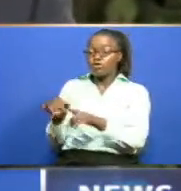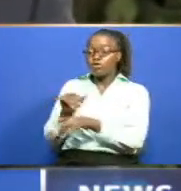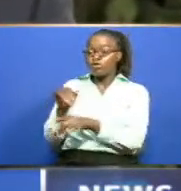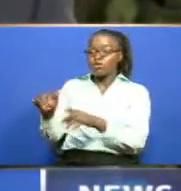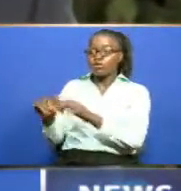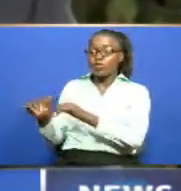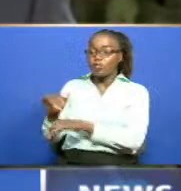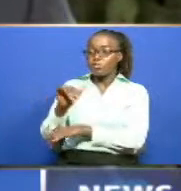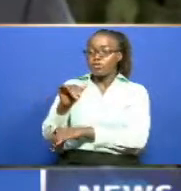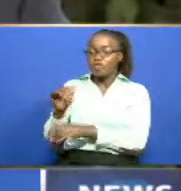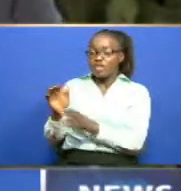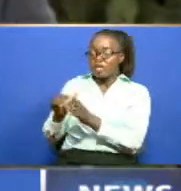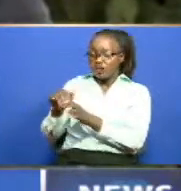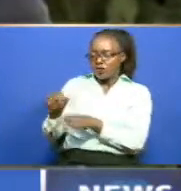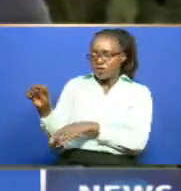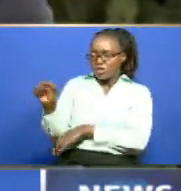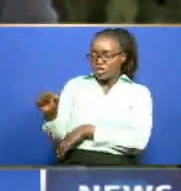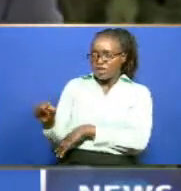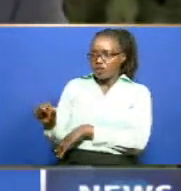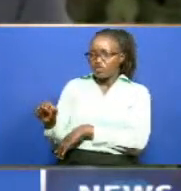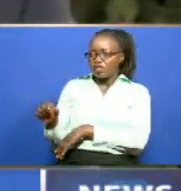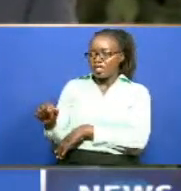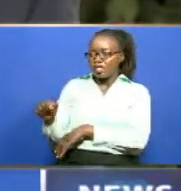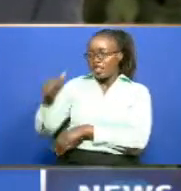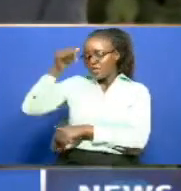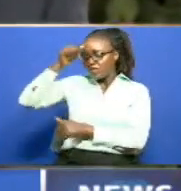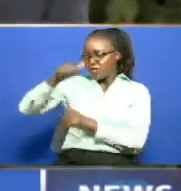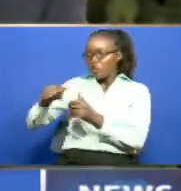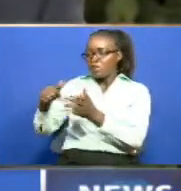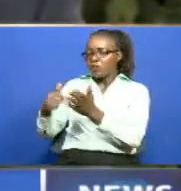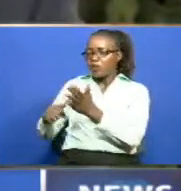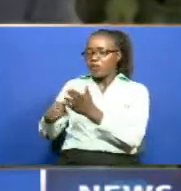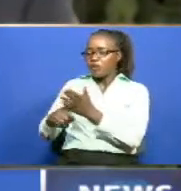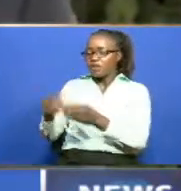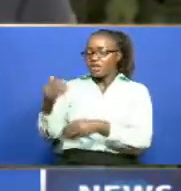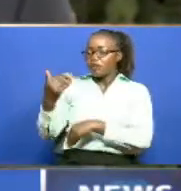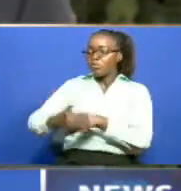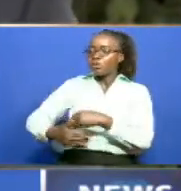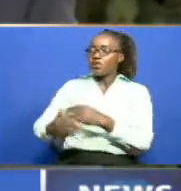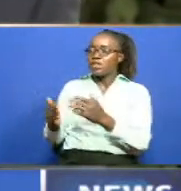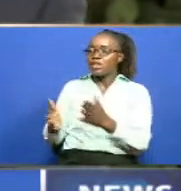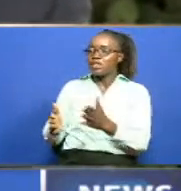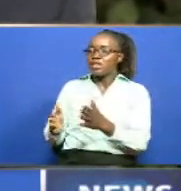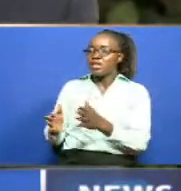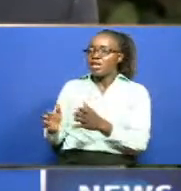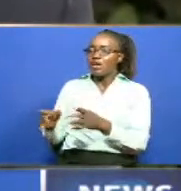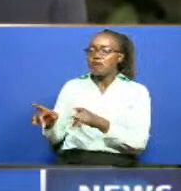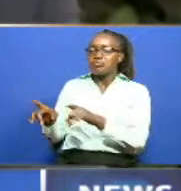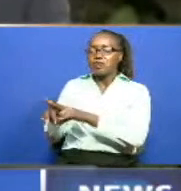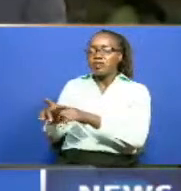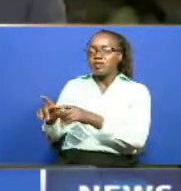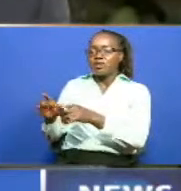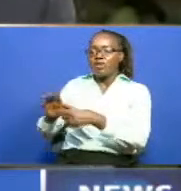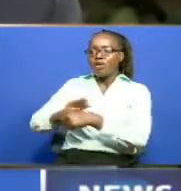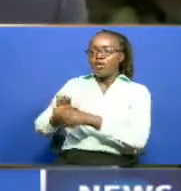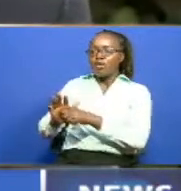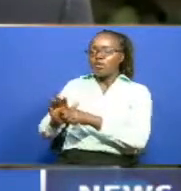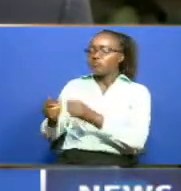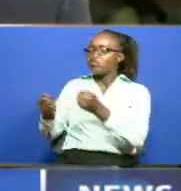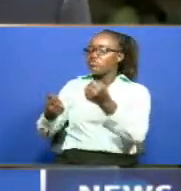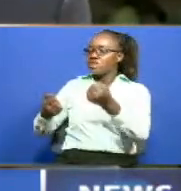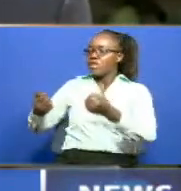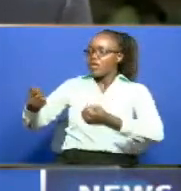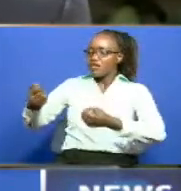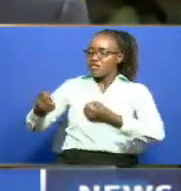region. If you remember at the beginning, there were problems at the borders around the COVID test for drivers. How do we get the drivers